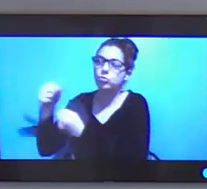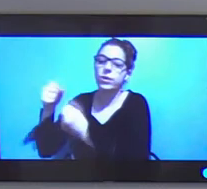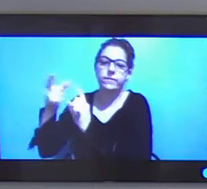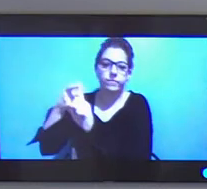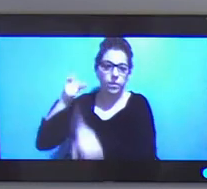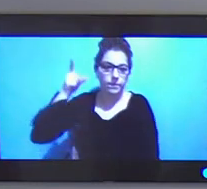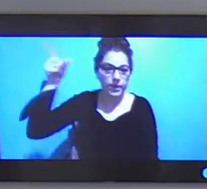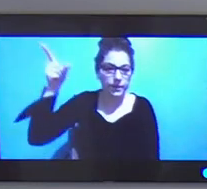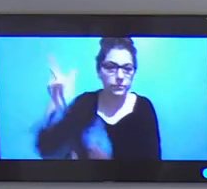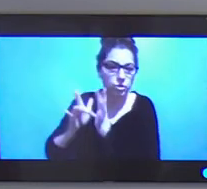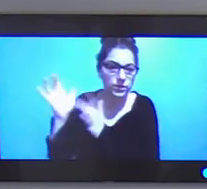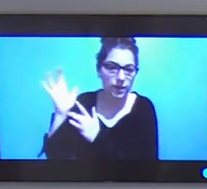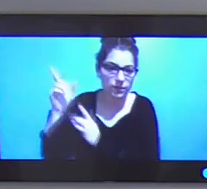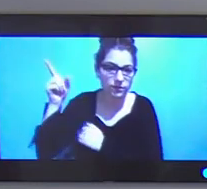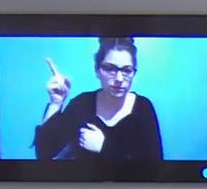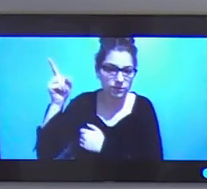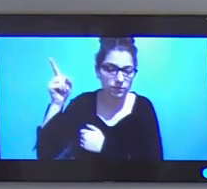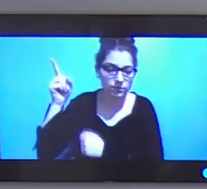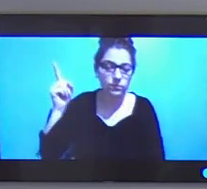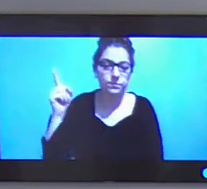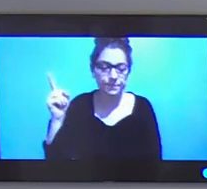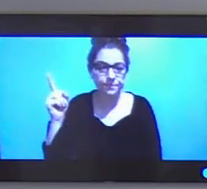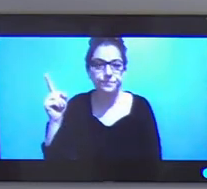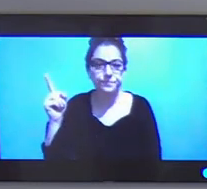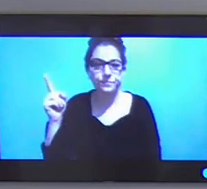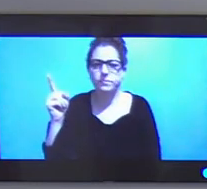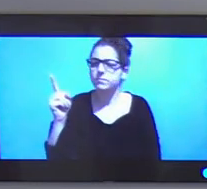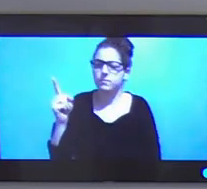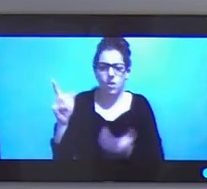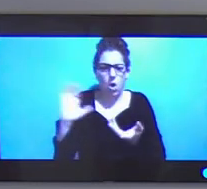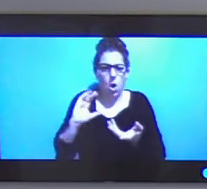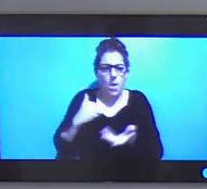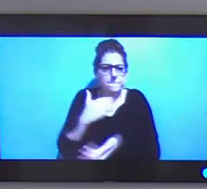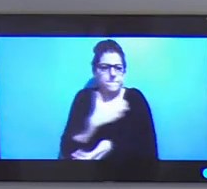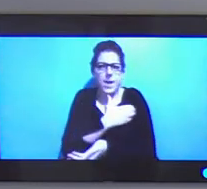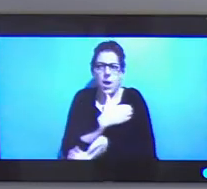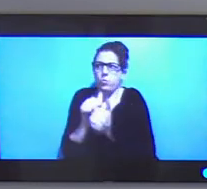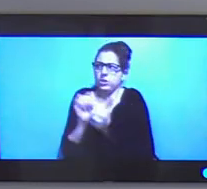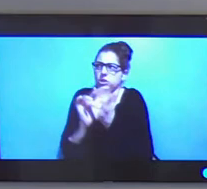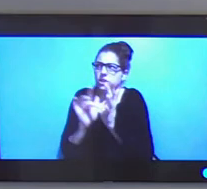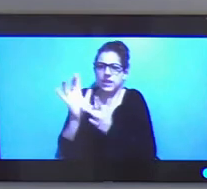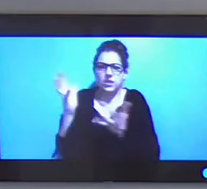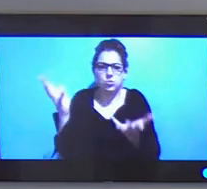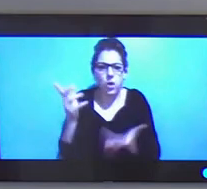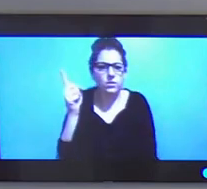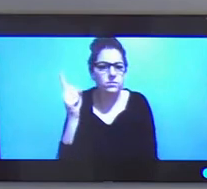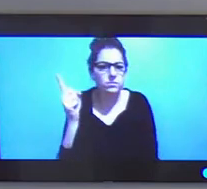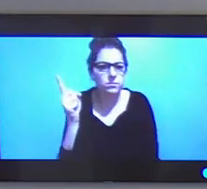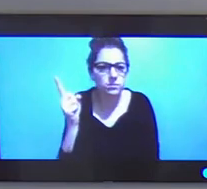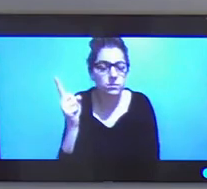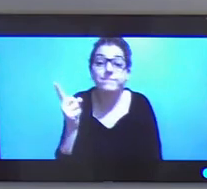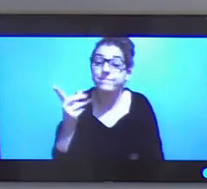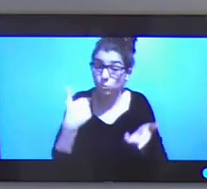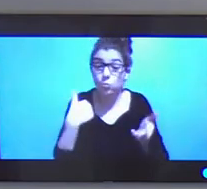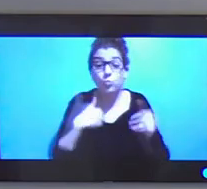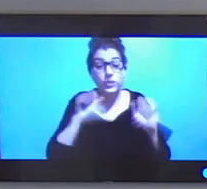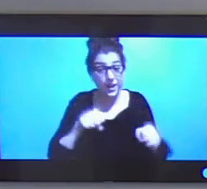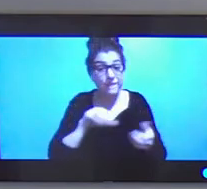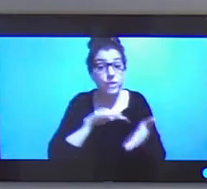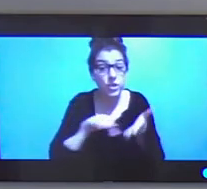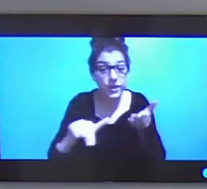and powers that we have. And what are those privileges and powers? Forgiveness,